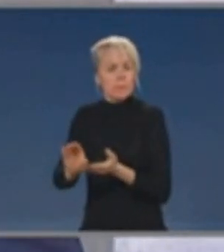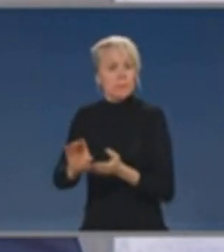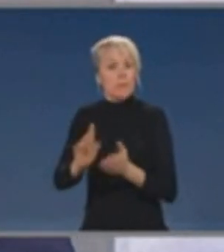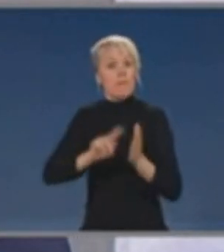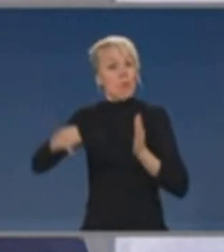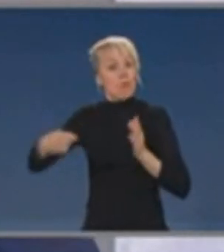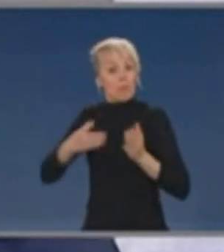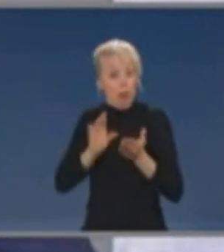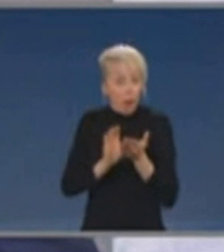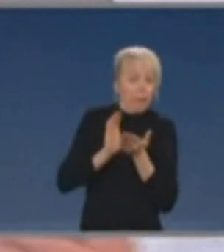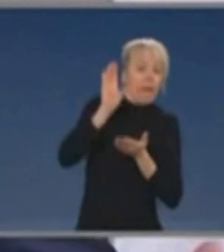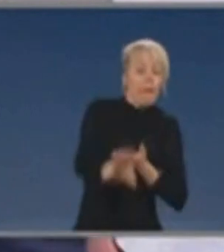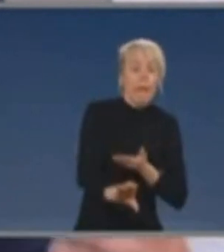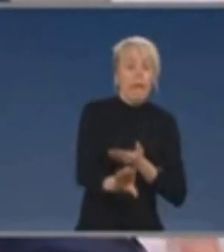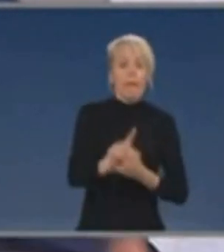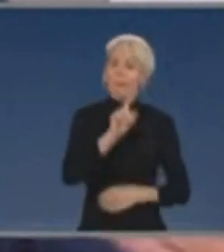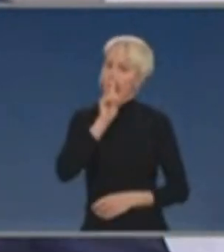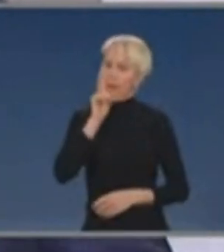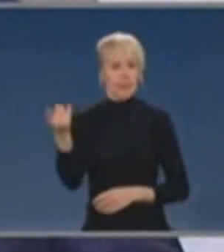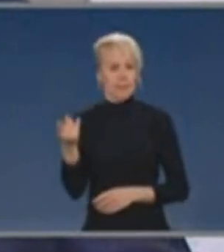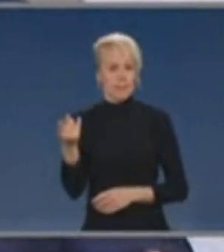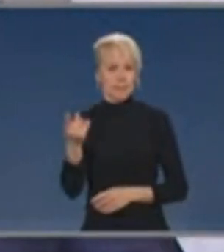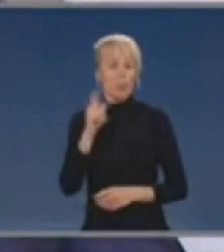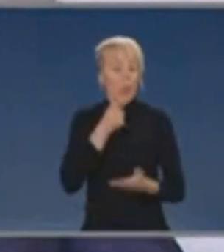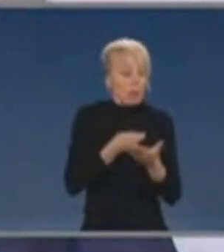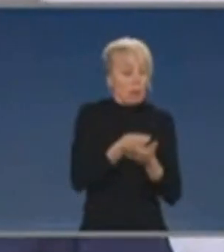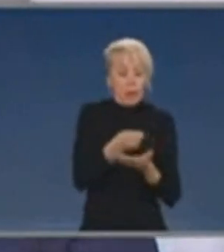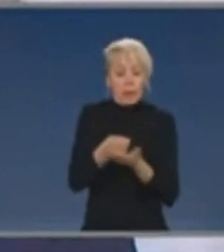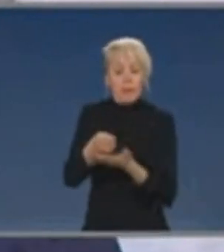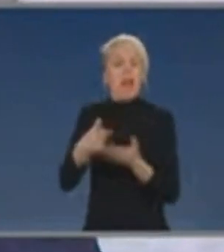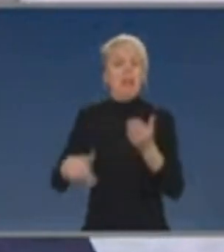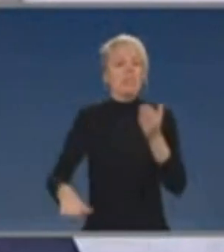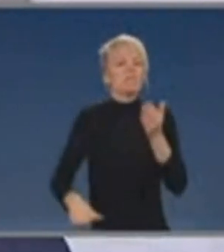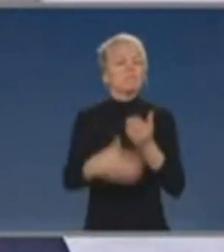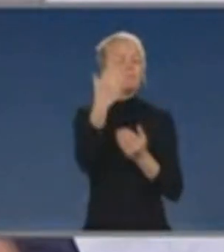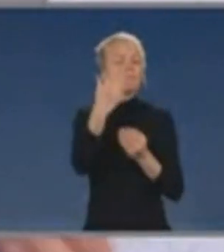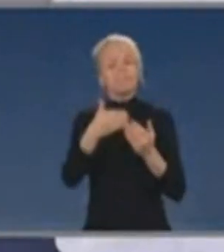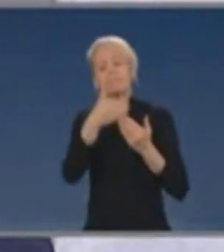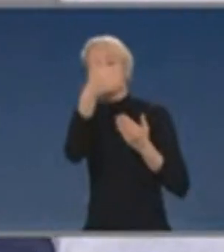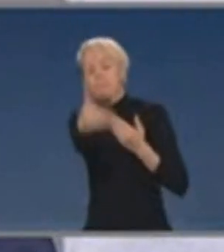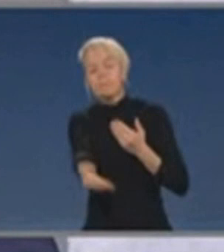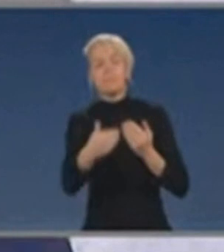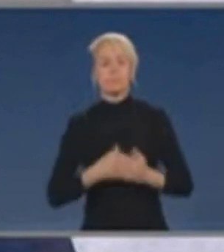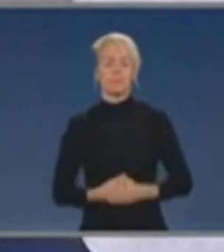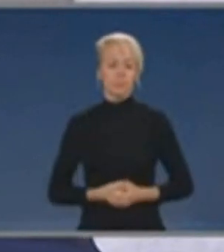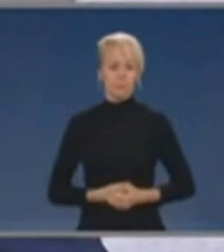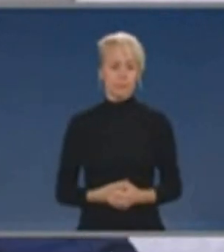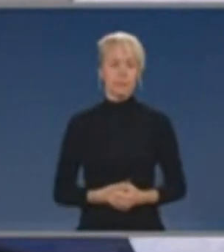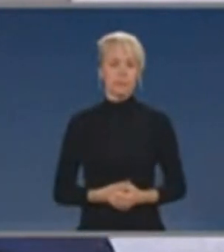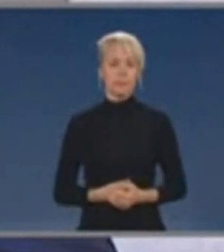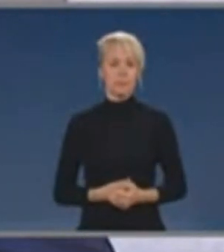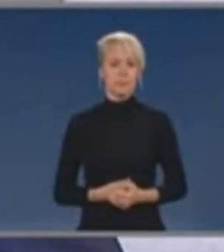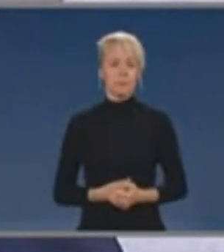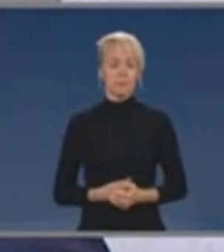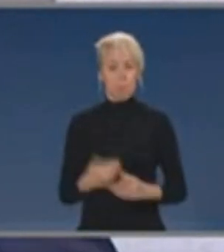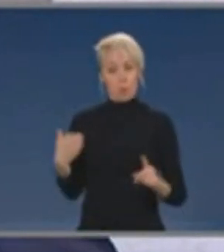limited. It can't provide long-lasting heavy burdens on the fiscal side down the track, baked in expenditure.